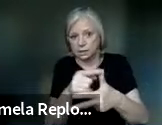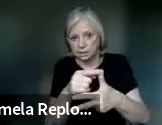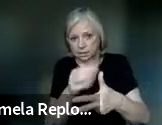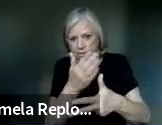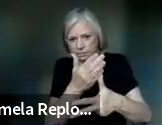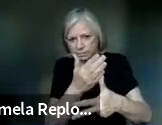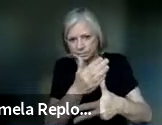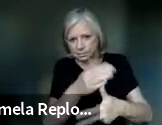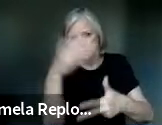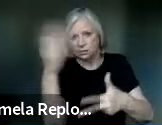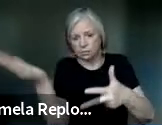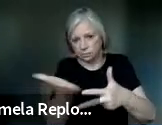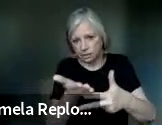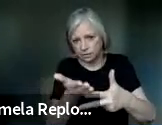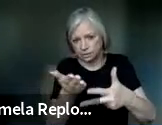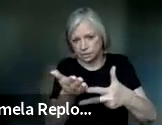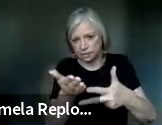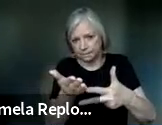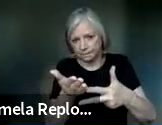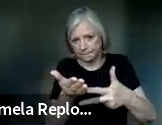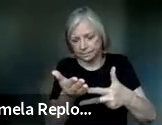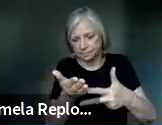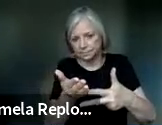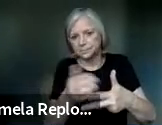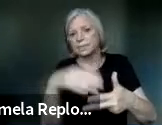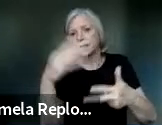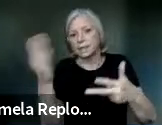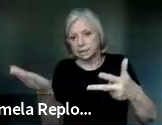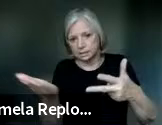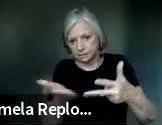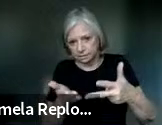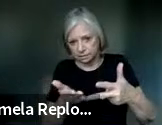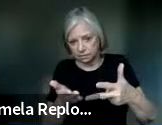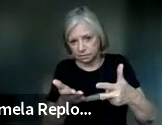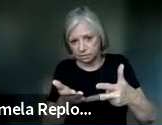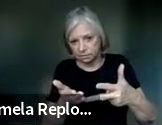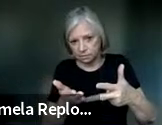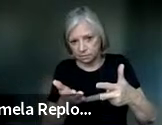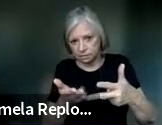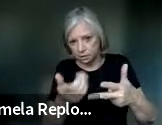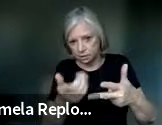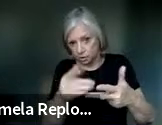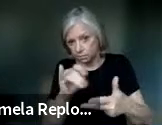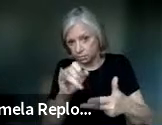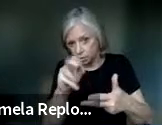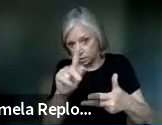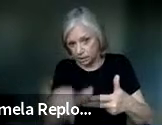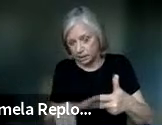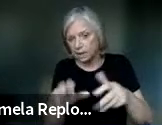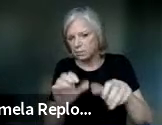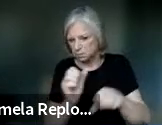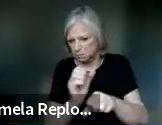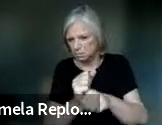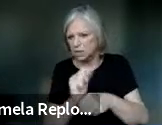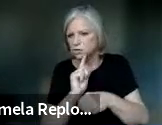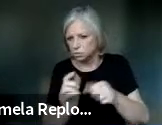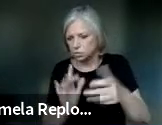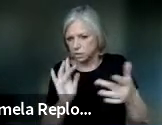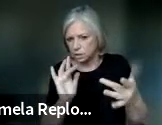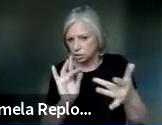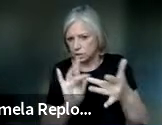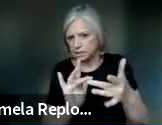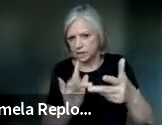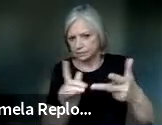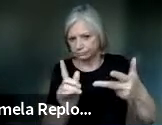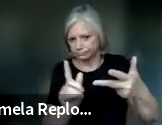workplace reopening questions, those also can go there. And if you're in the city of Berkeley, make sure to route those to the COVID-19 at